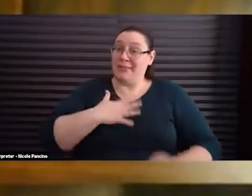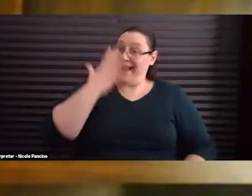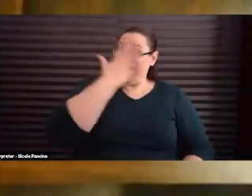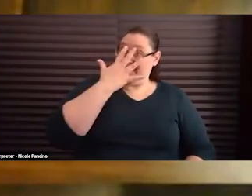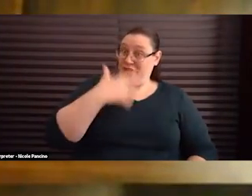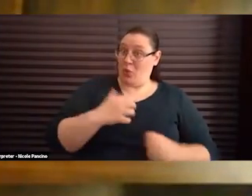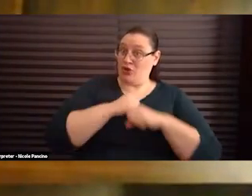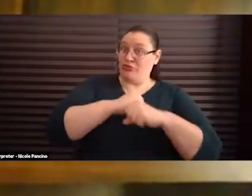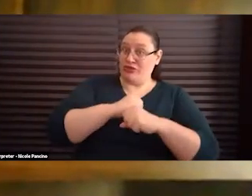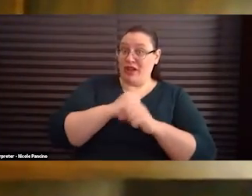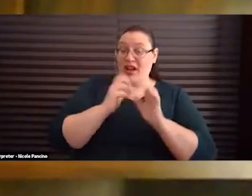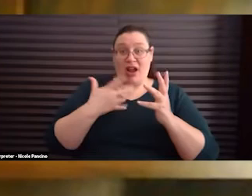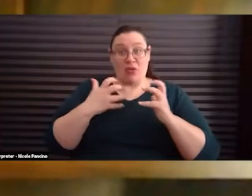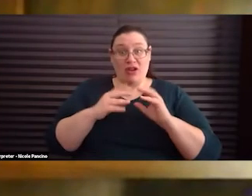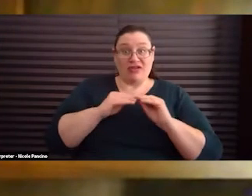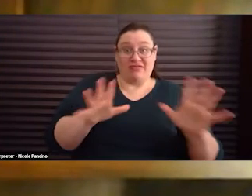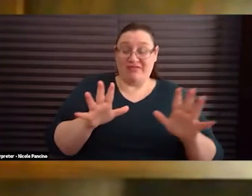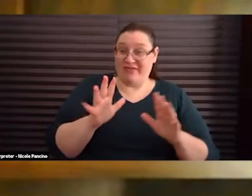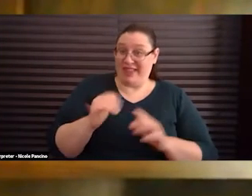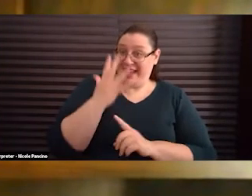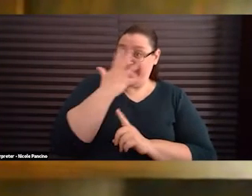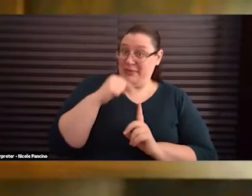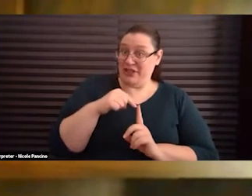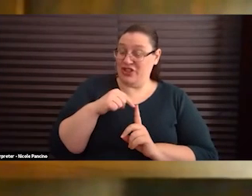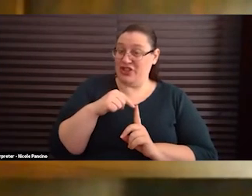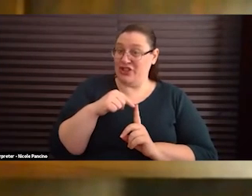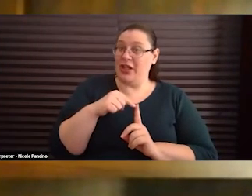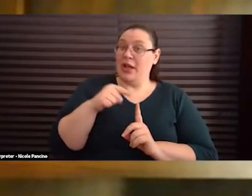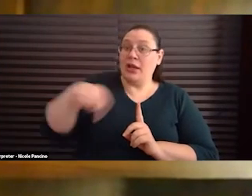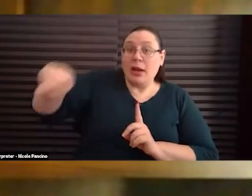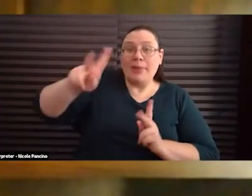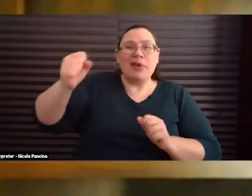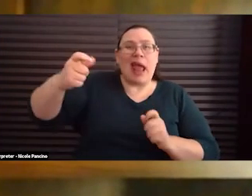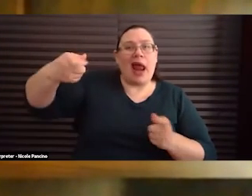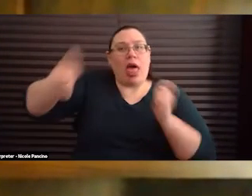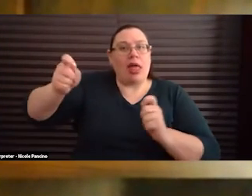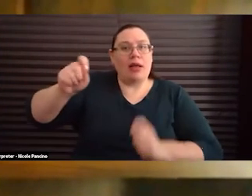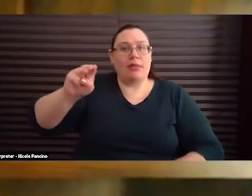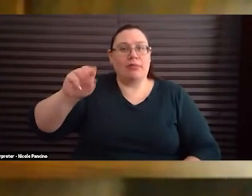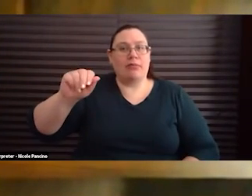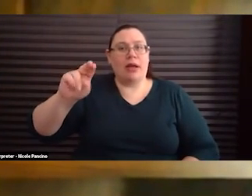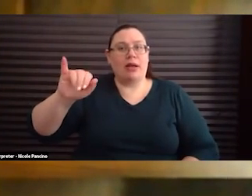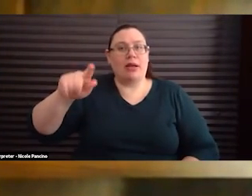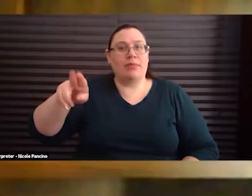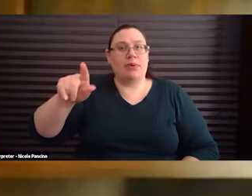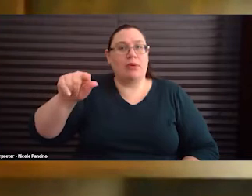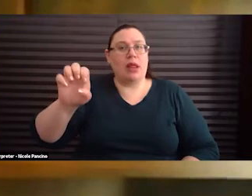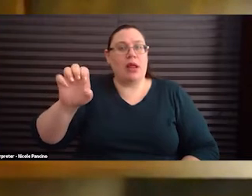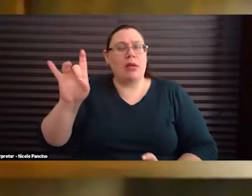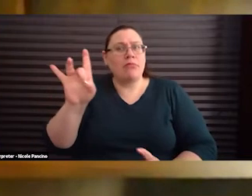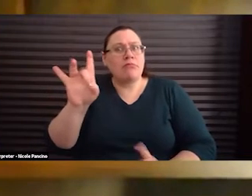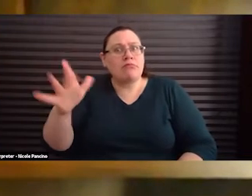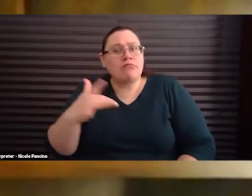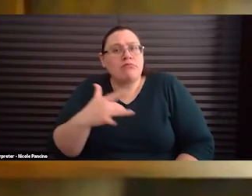protect, that I want to have out there, can be manipulated in deeply disturbing and unsettling